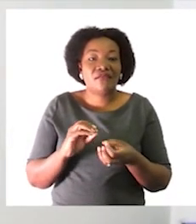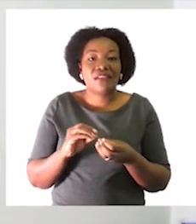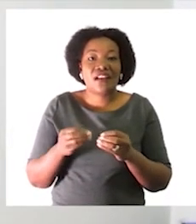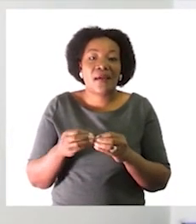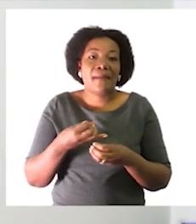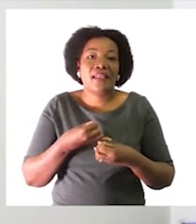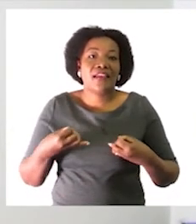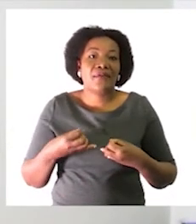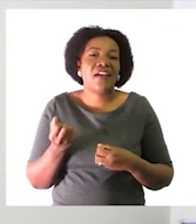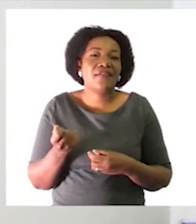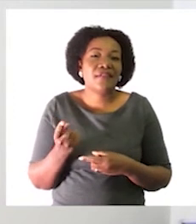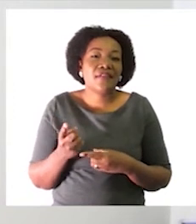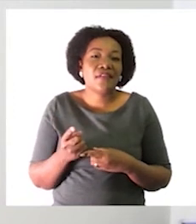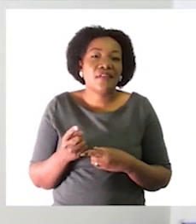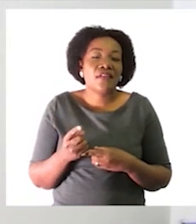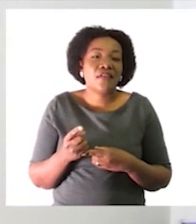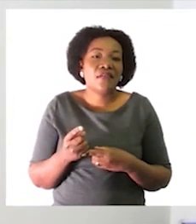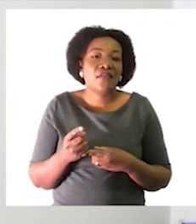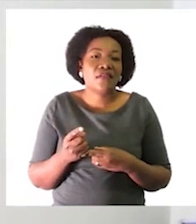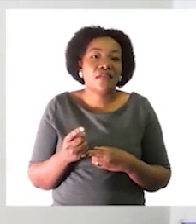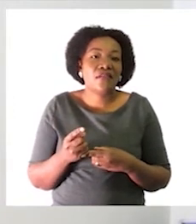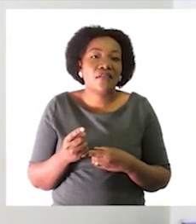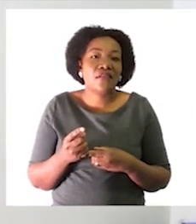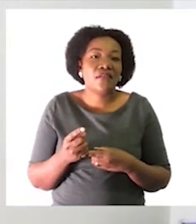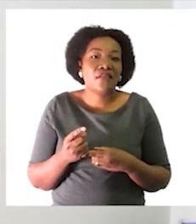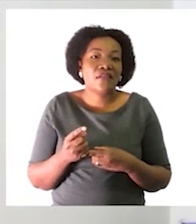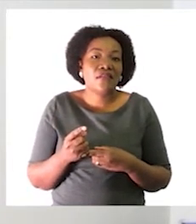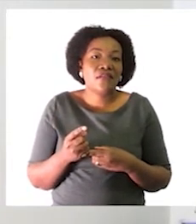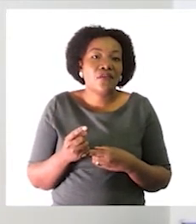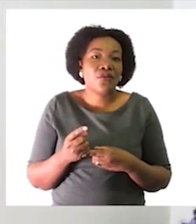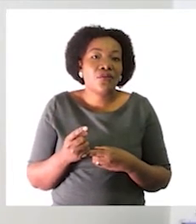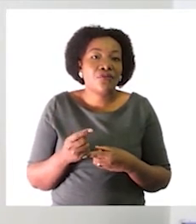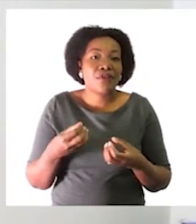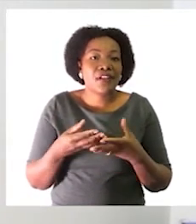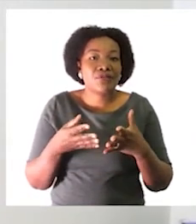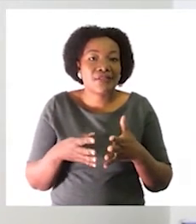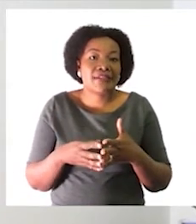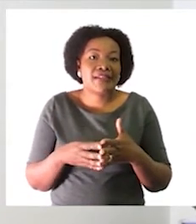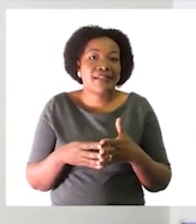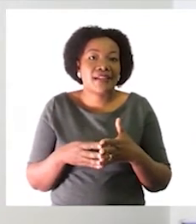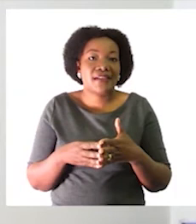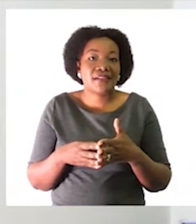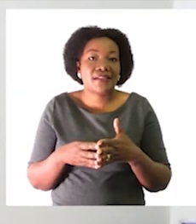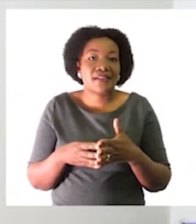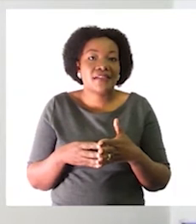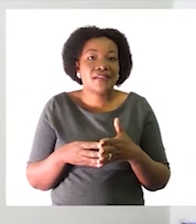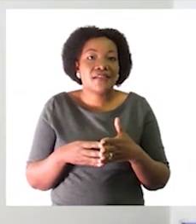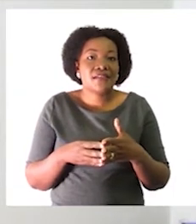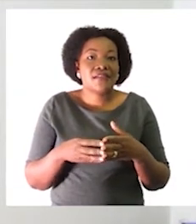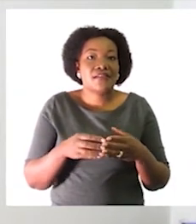line. Before we can actually round off the numbers, we have to count in tens. Let us count